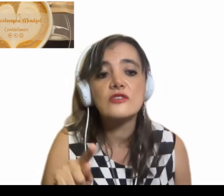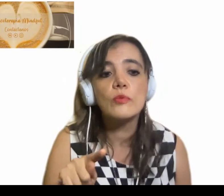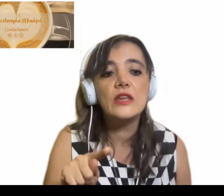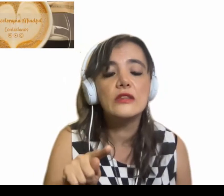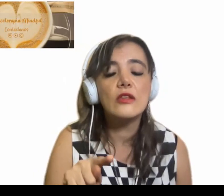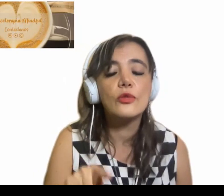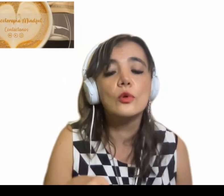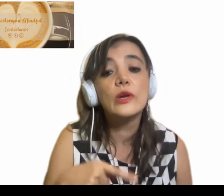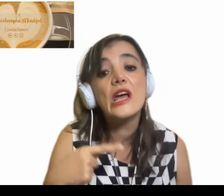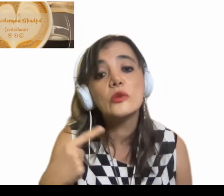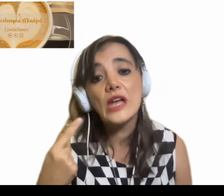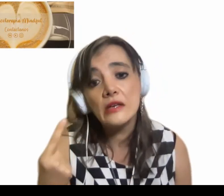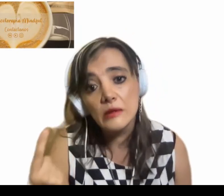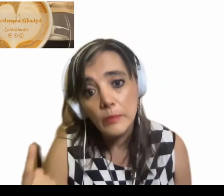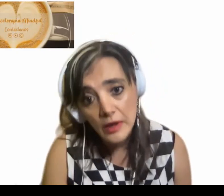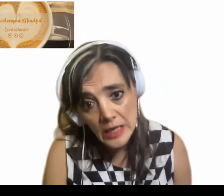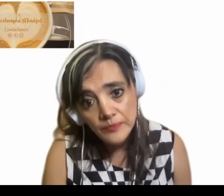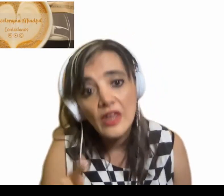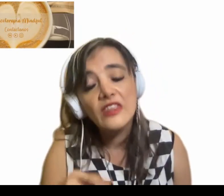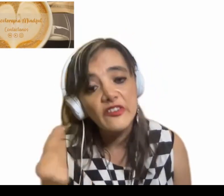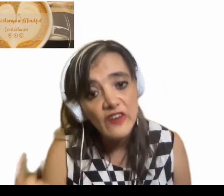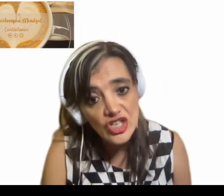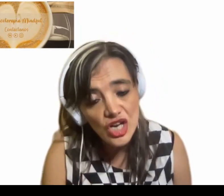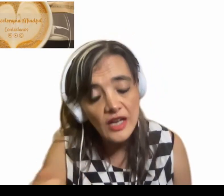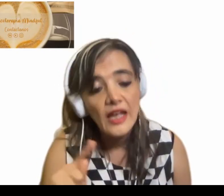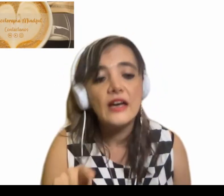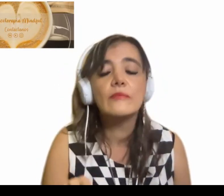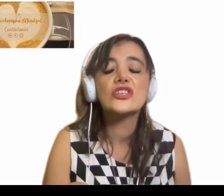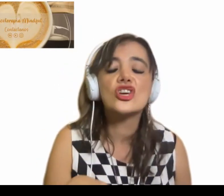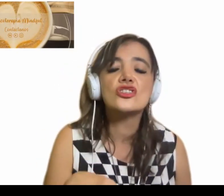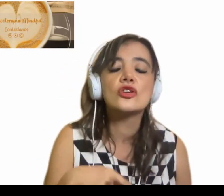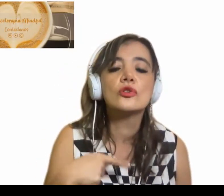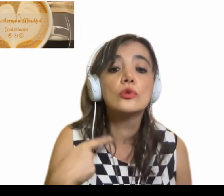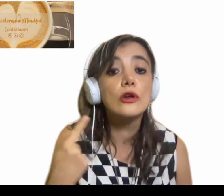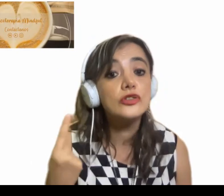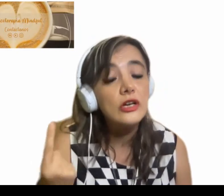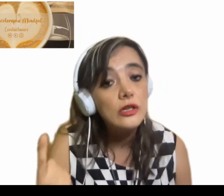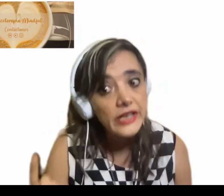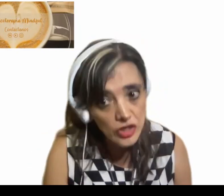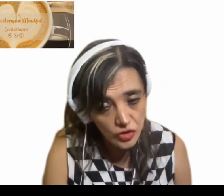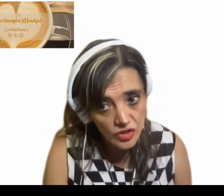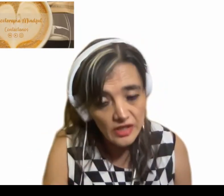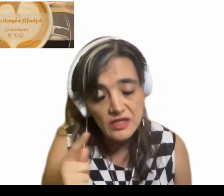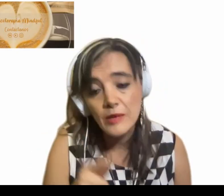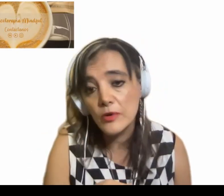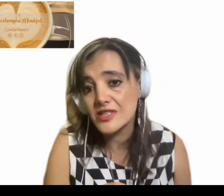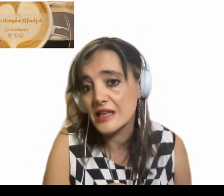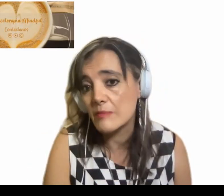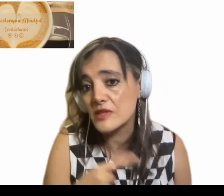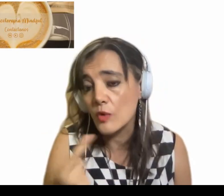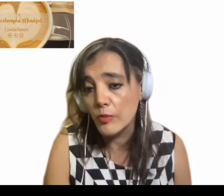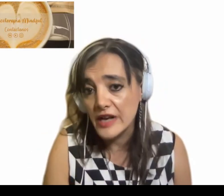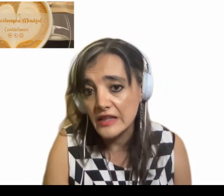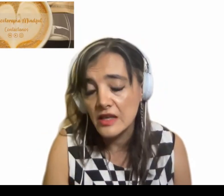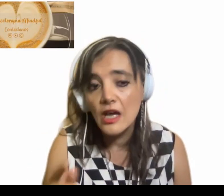And it has to be done through re-educating the body, the fascia, and by changing your neurological connections. It's not a process